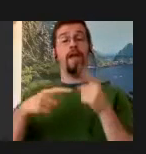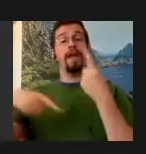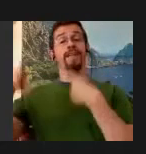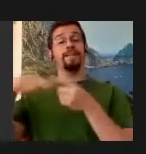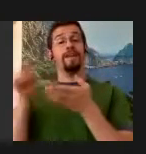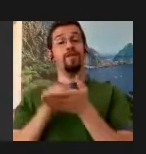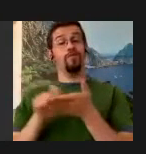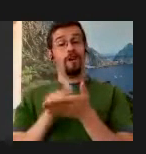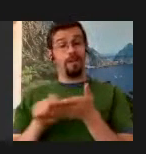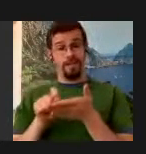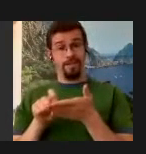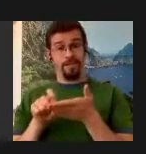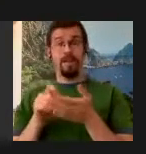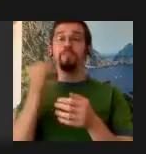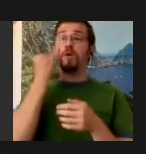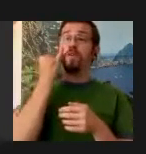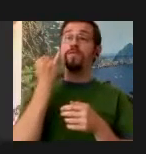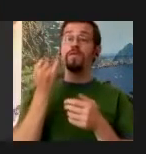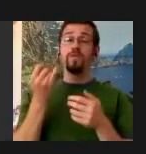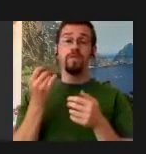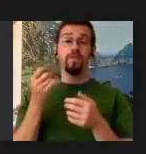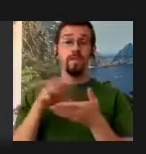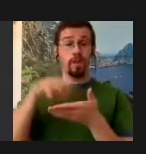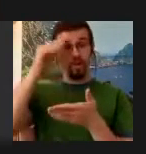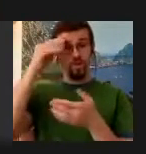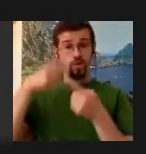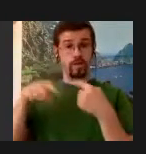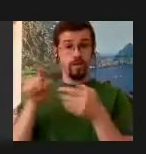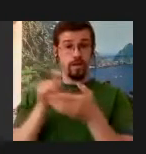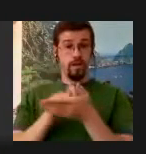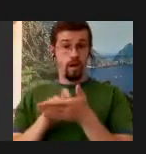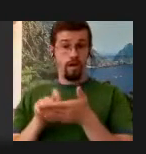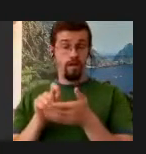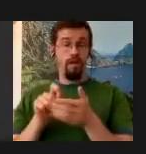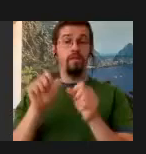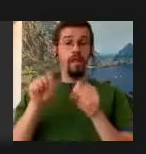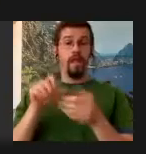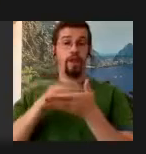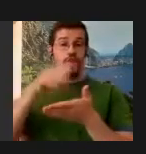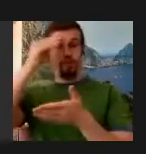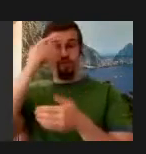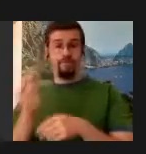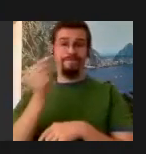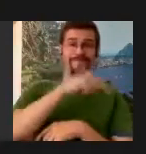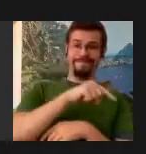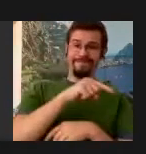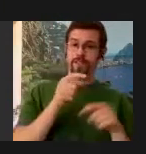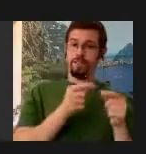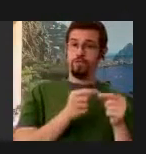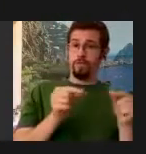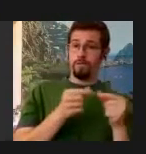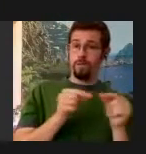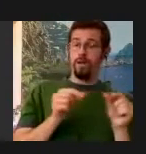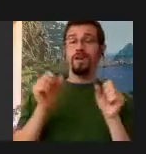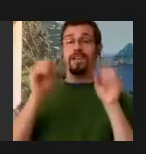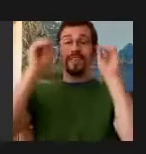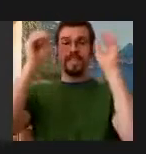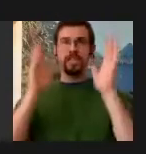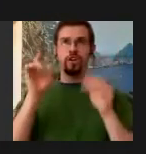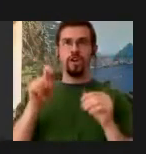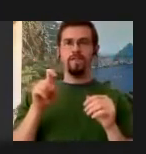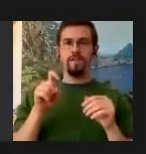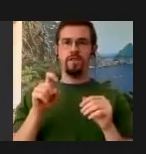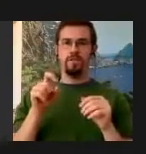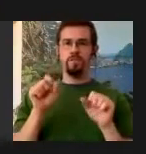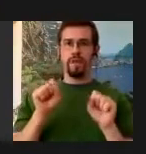if someone wants to learn sign writing, so there are he needs to learn that. So you need to have a teacher to teach you such a thing. So you